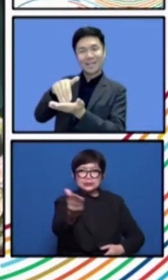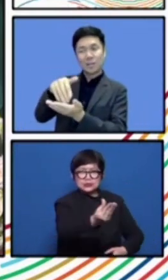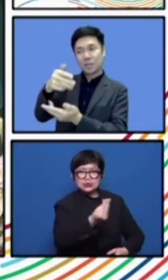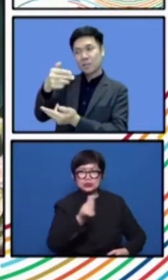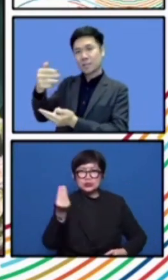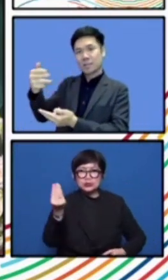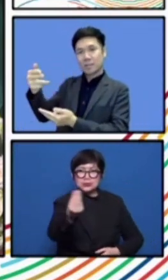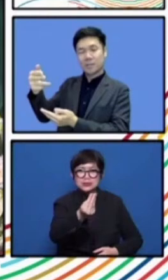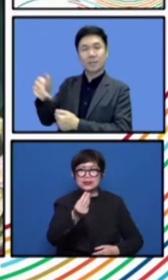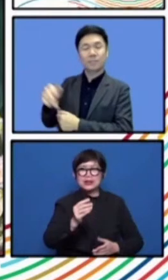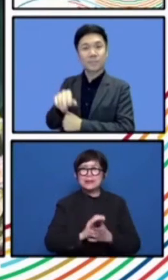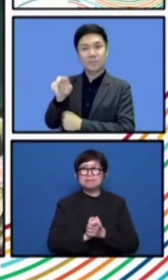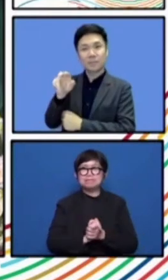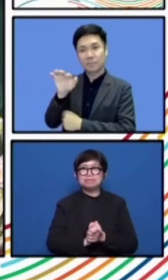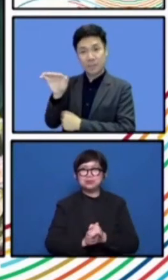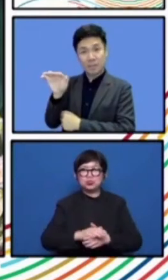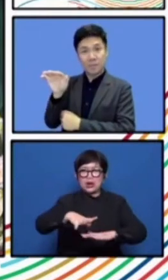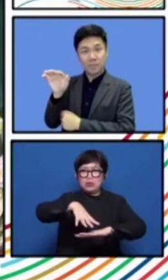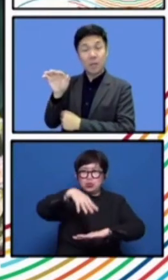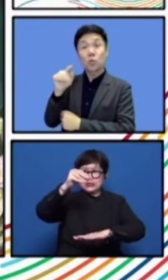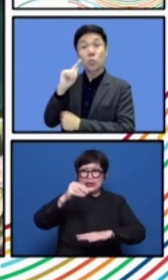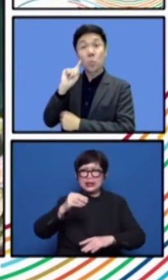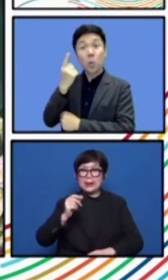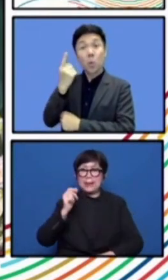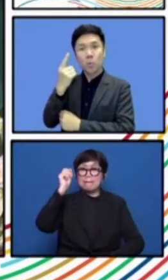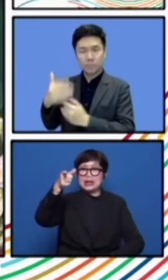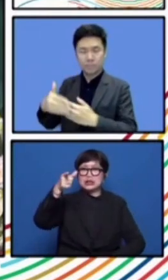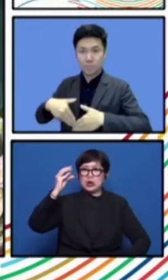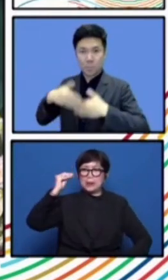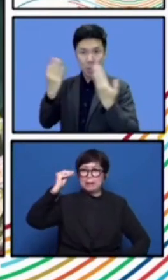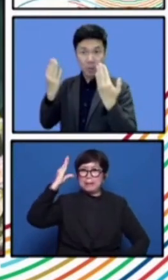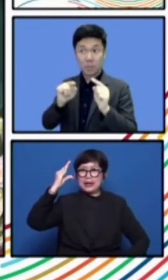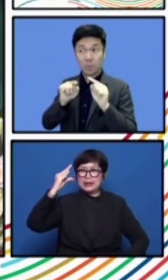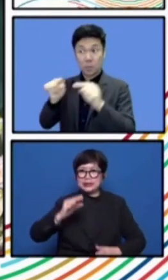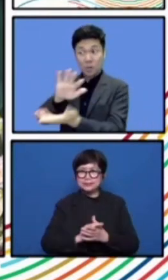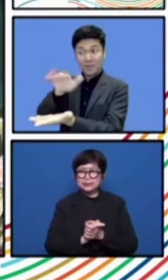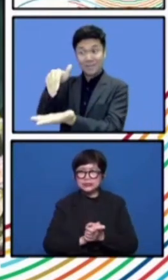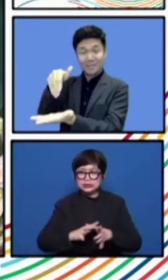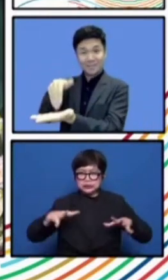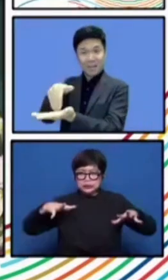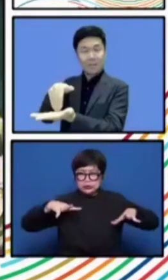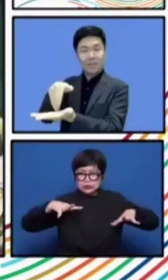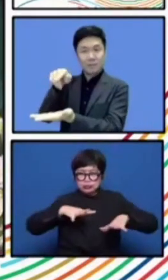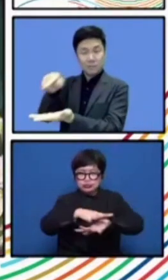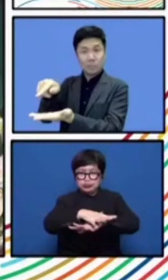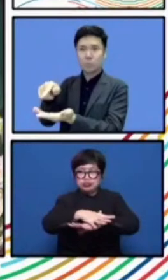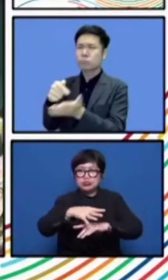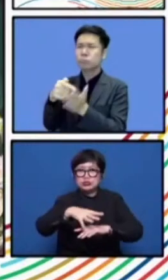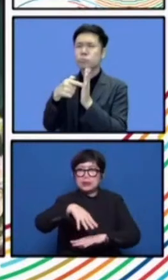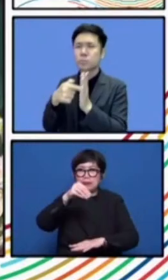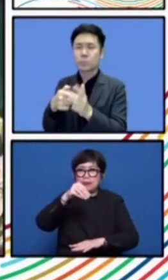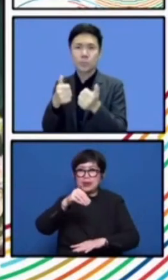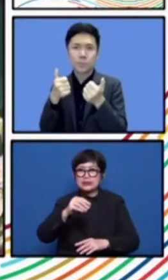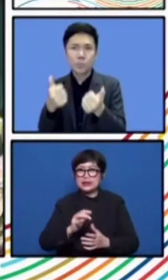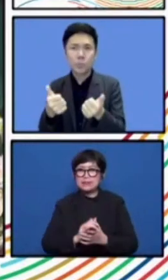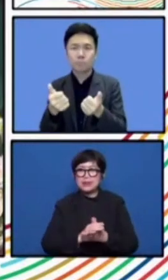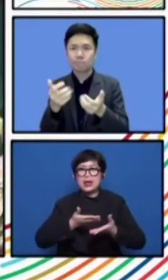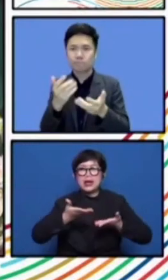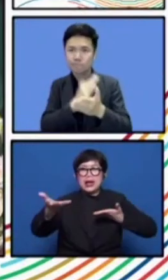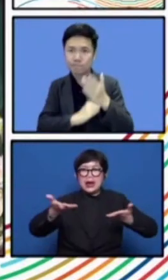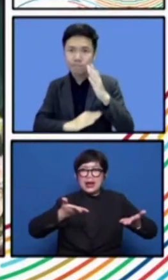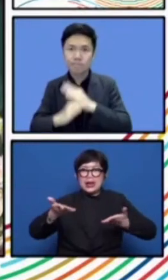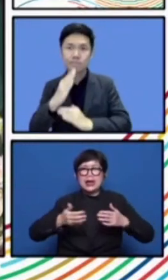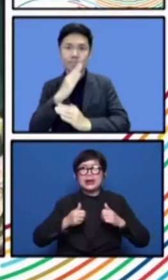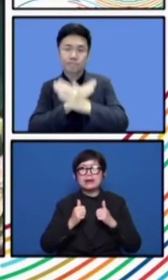tomorrow tomorrow morning the center provides excellent support and services to persons with disabilities all